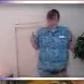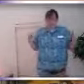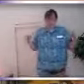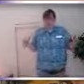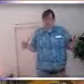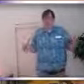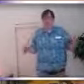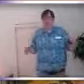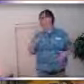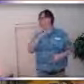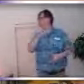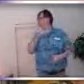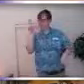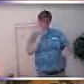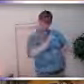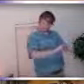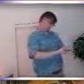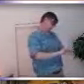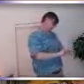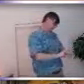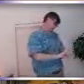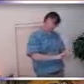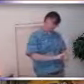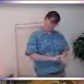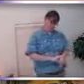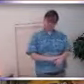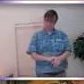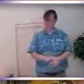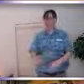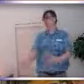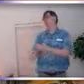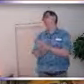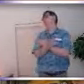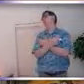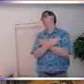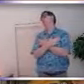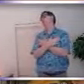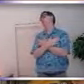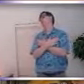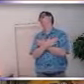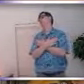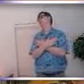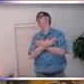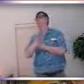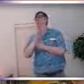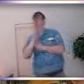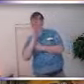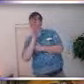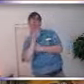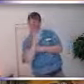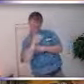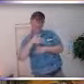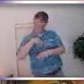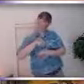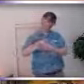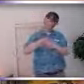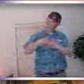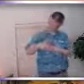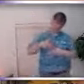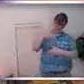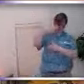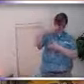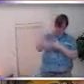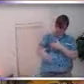And then we are introduced to love, But then we fade in and out based